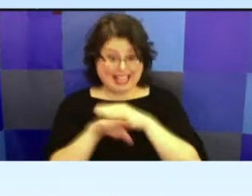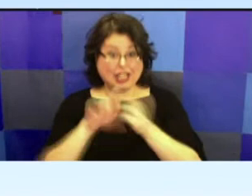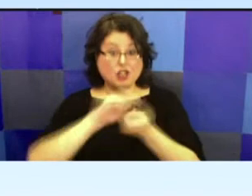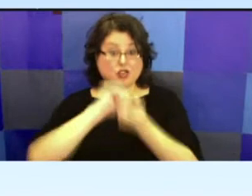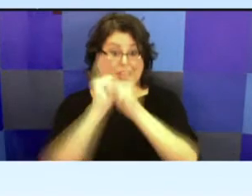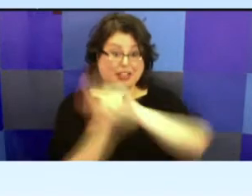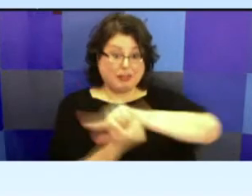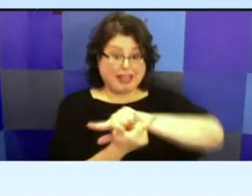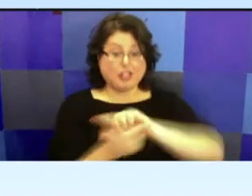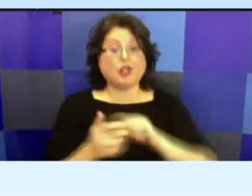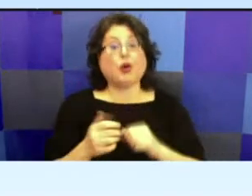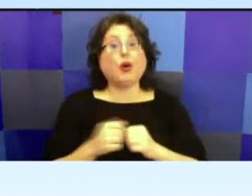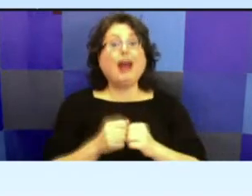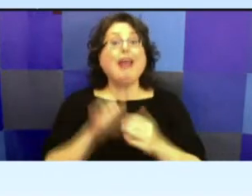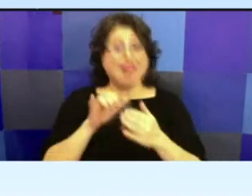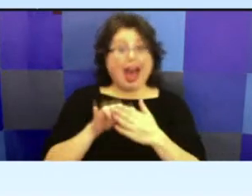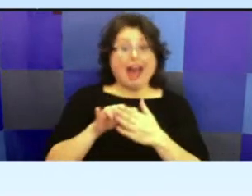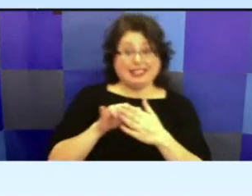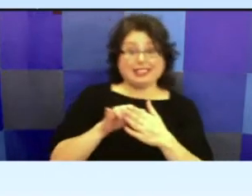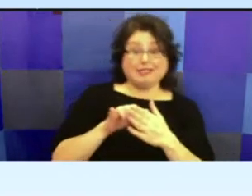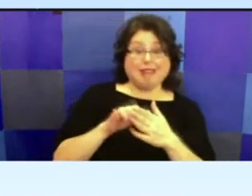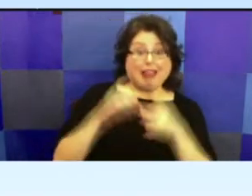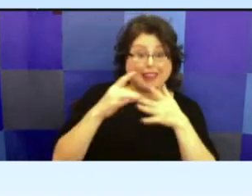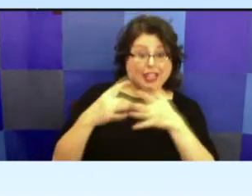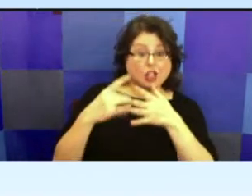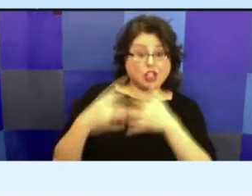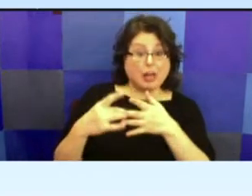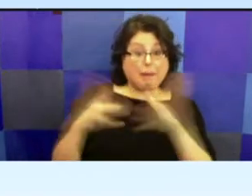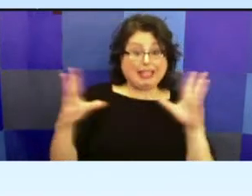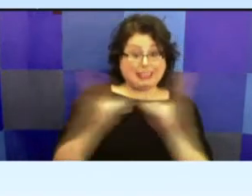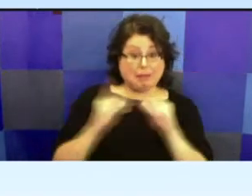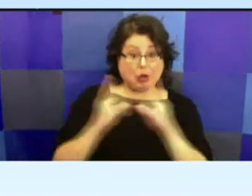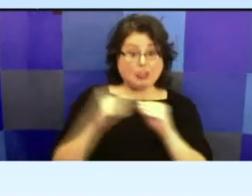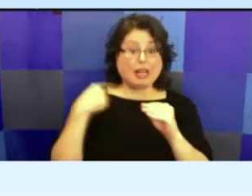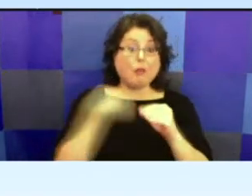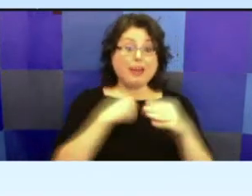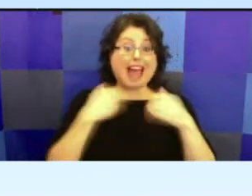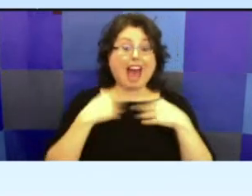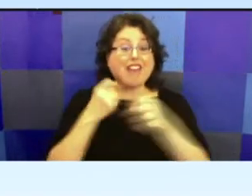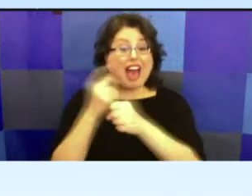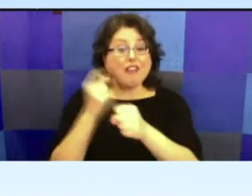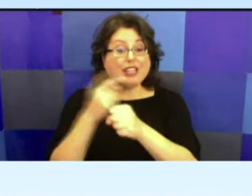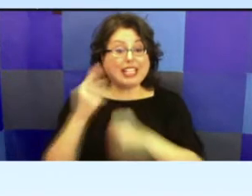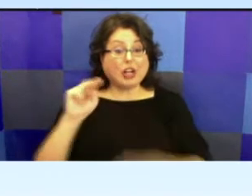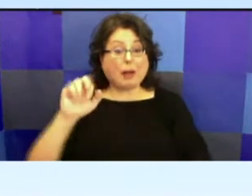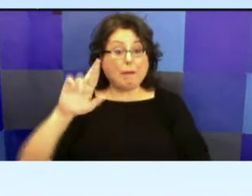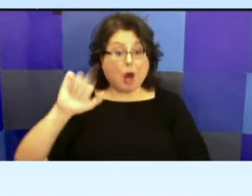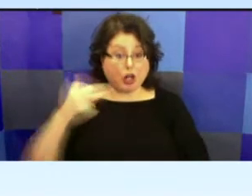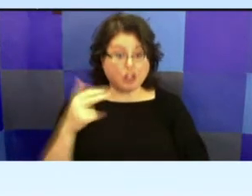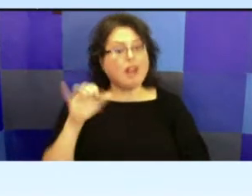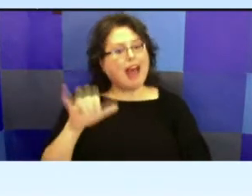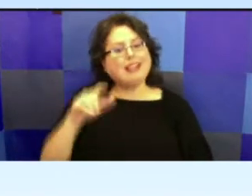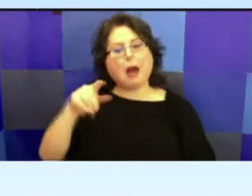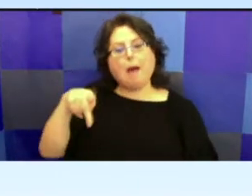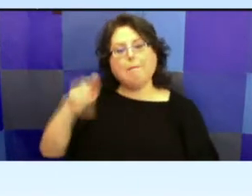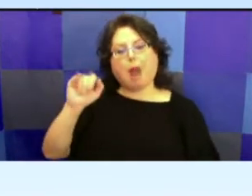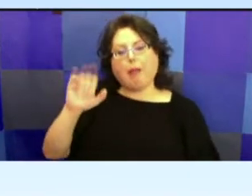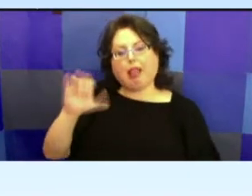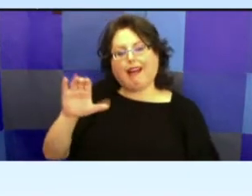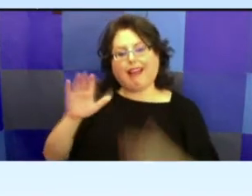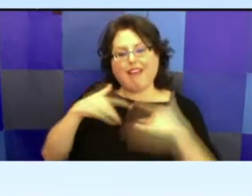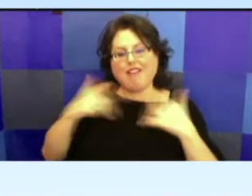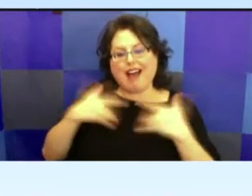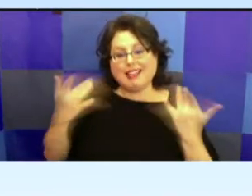that we have every year in March. This is our public-facing event. And so, of course, last year,